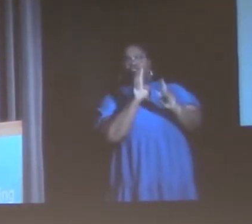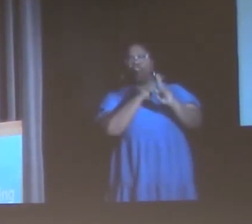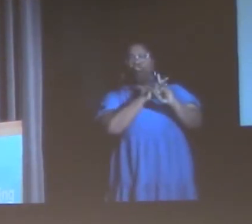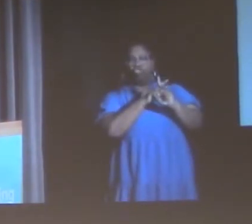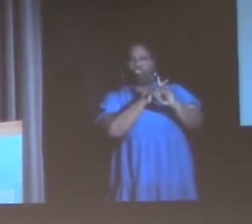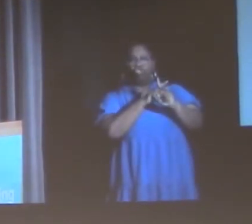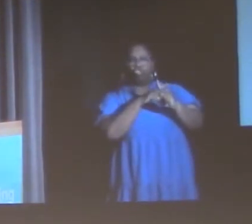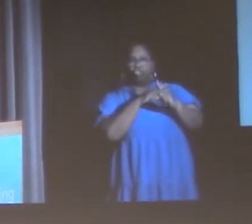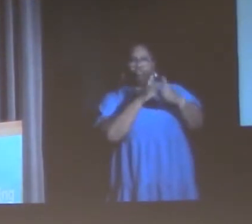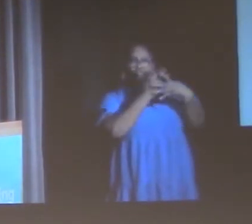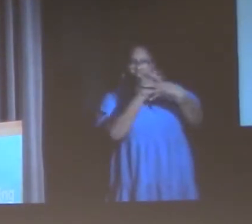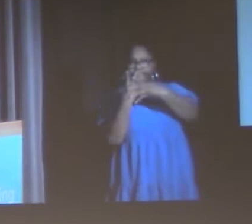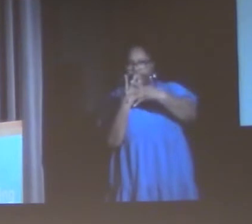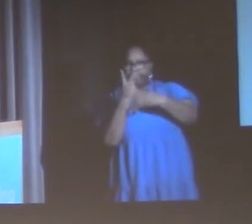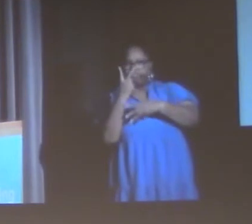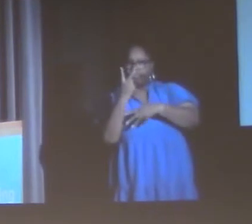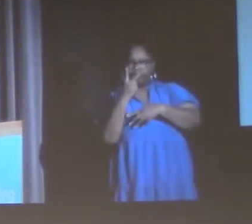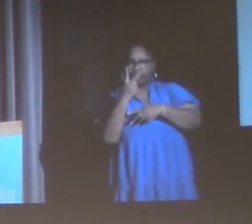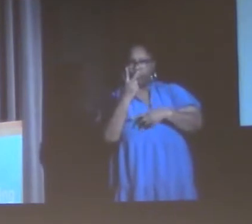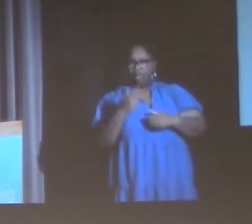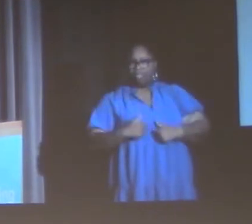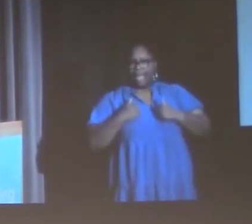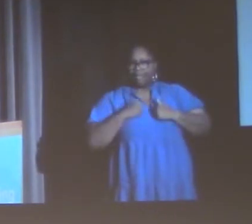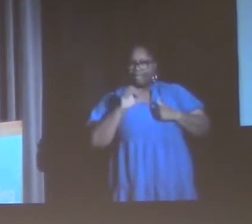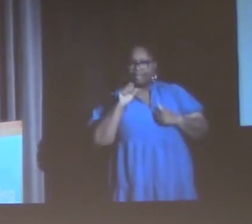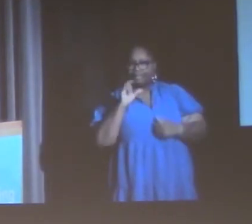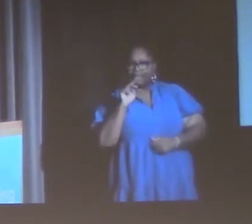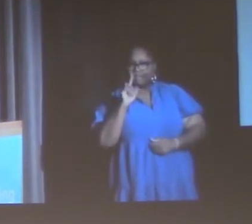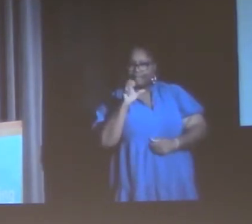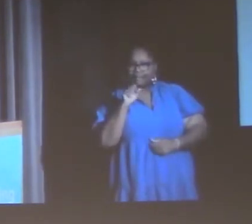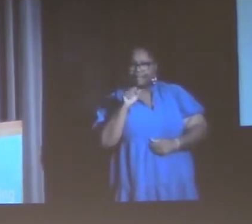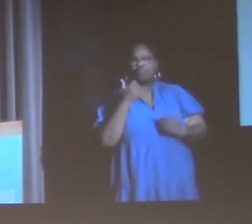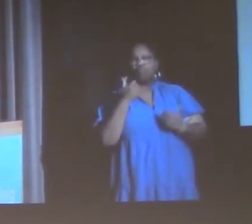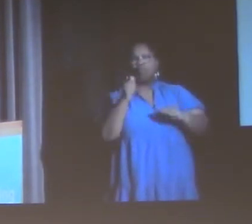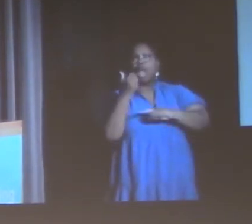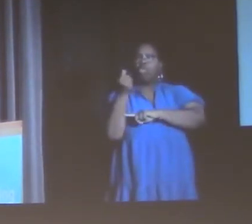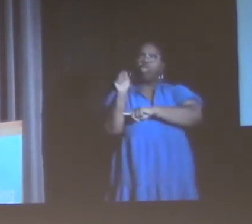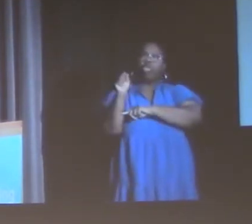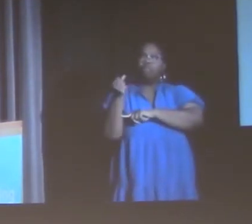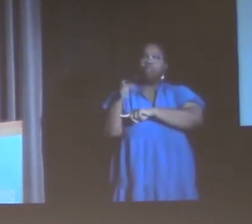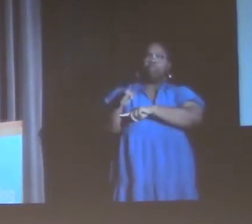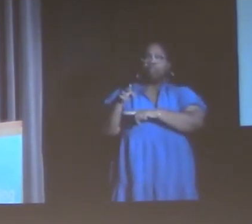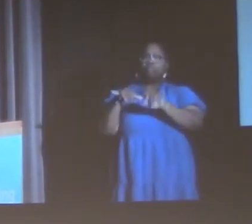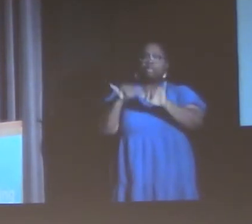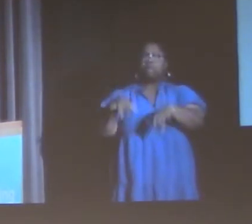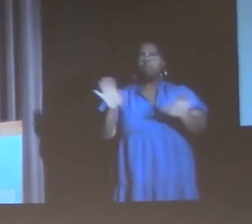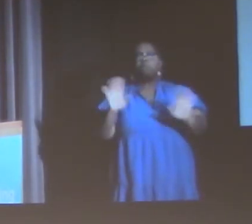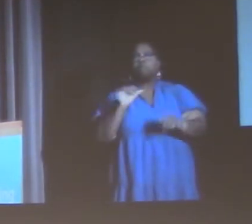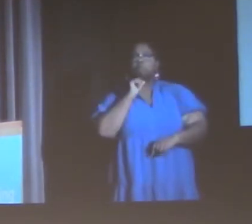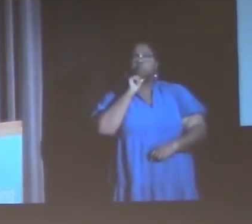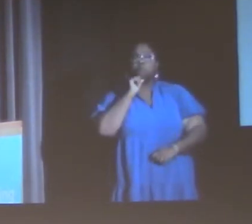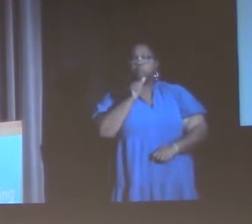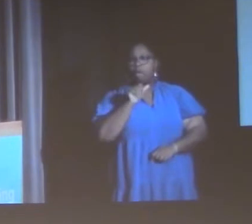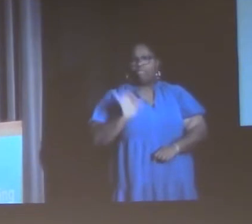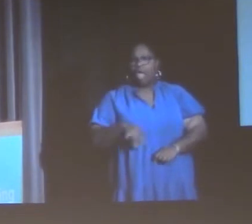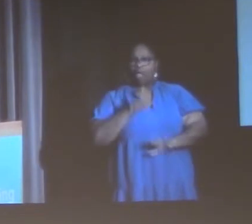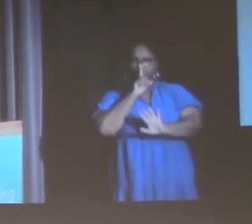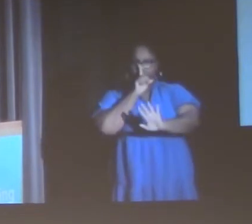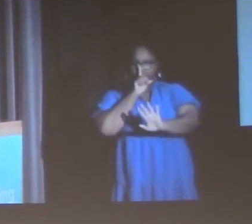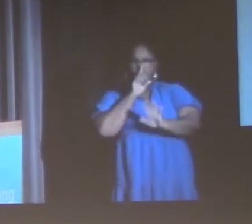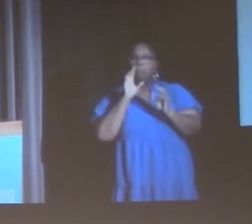pieces that we see where like we try to like overrule the system in a very overt way, that it was more about his story and his